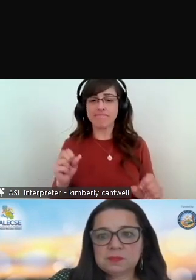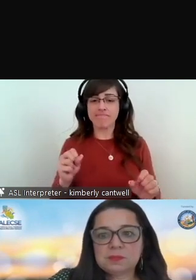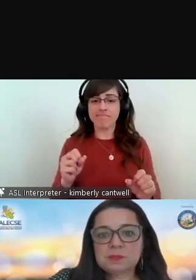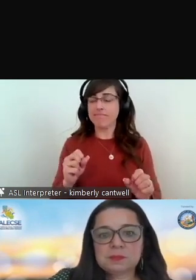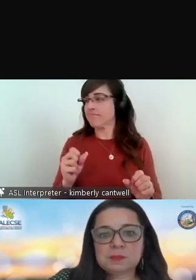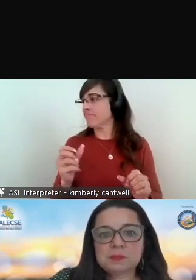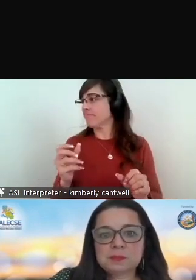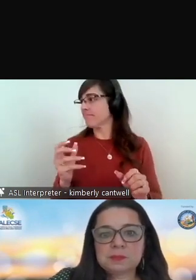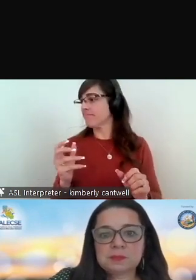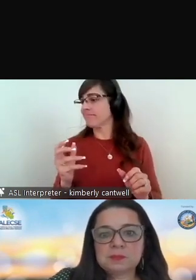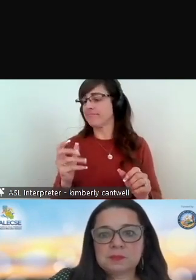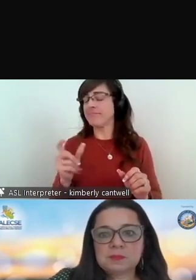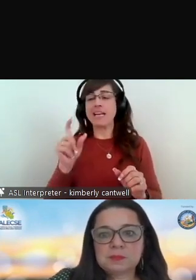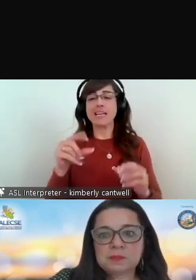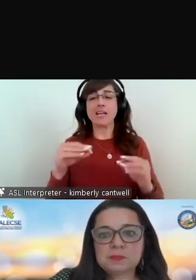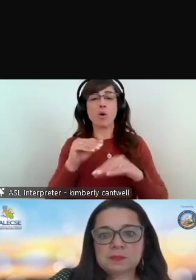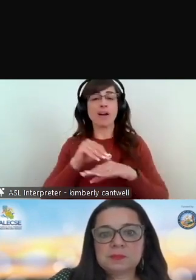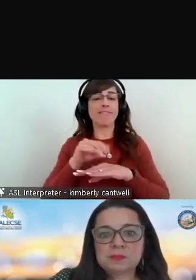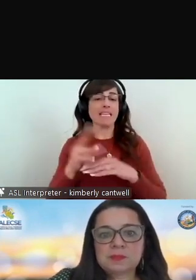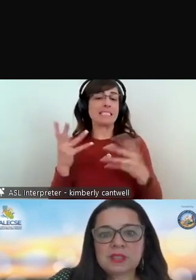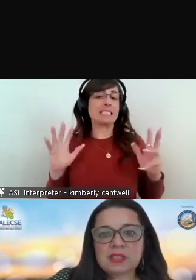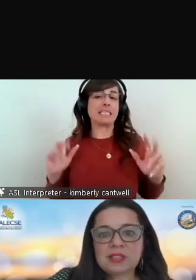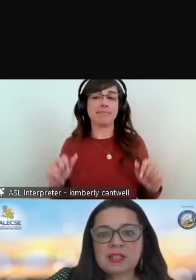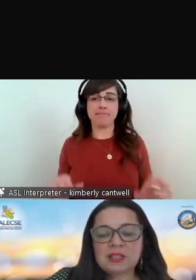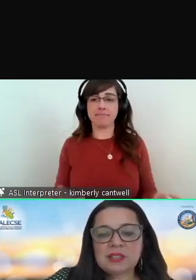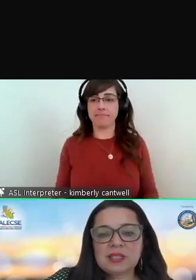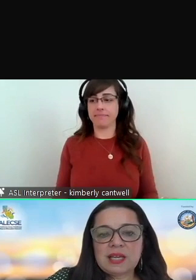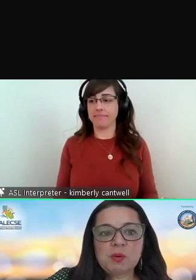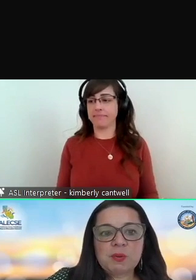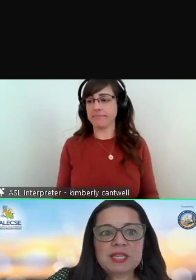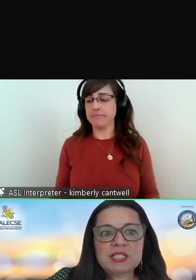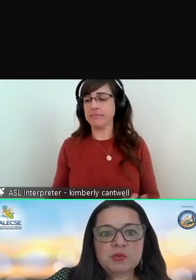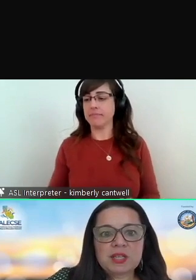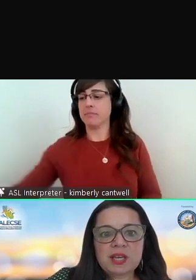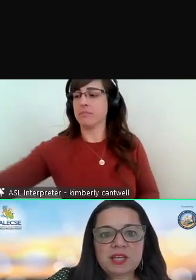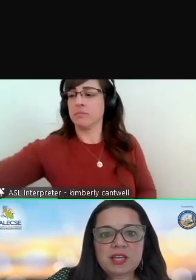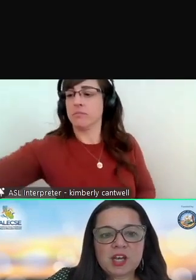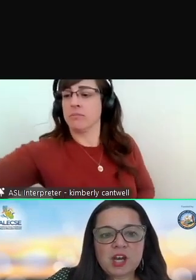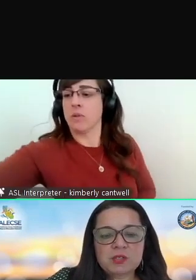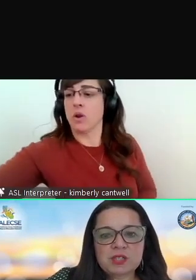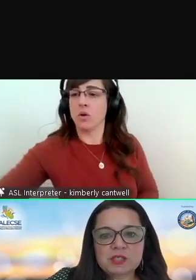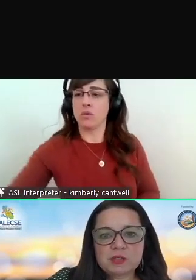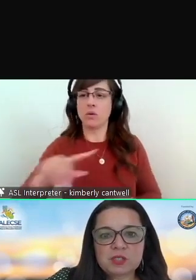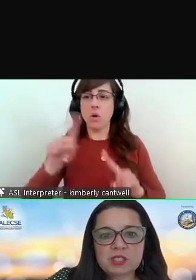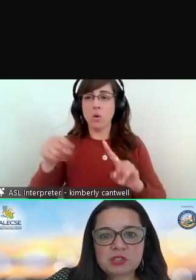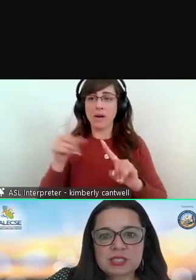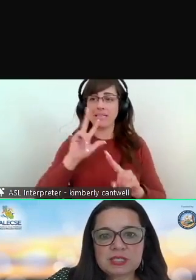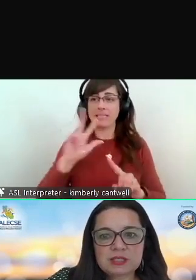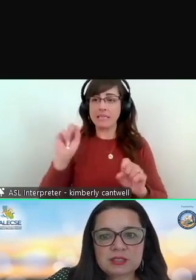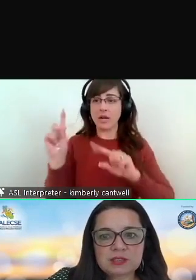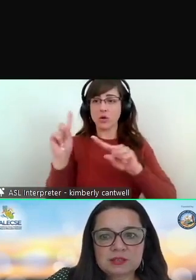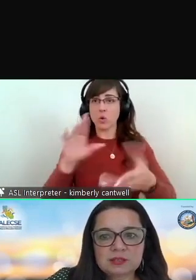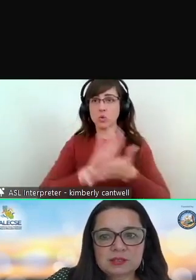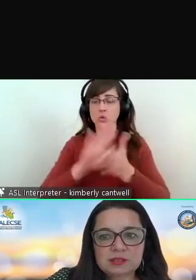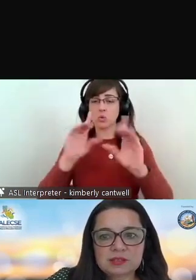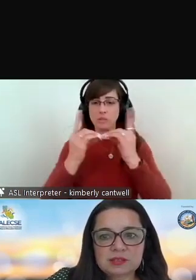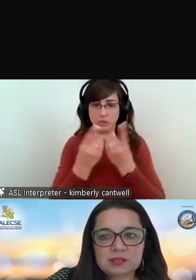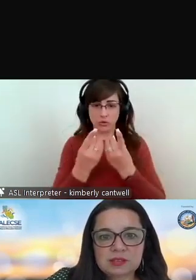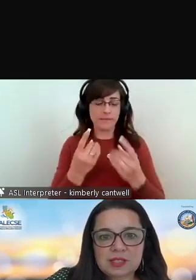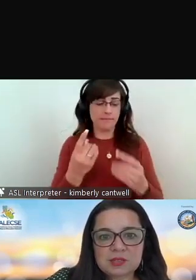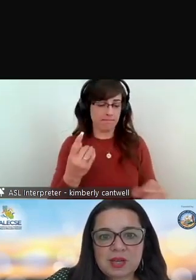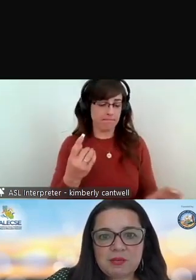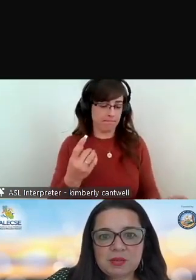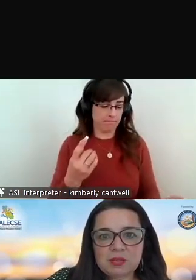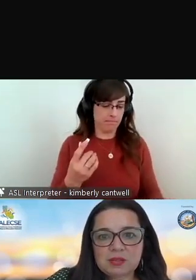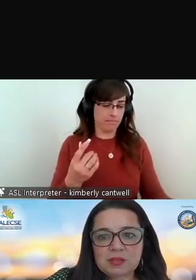I just need some more advice. Yeah, well, when he's 3, he can go to the school district